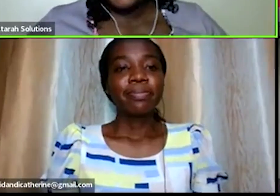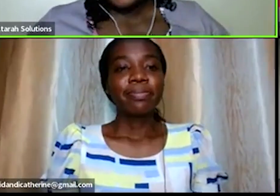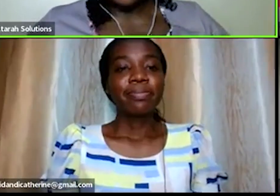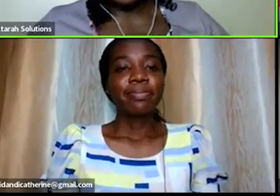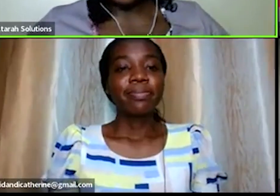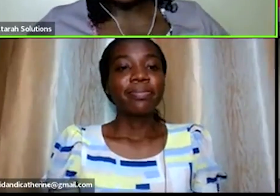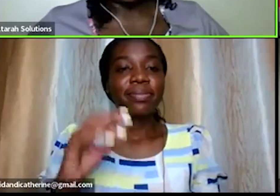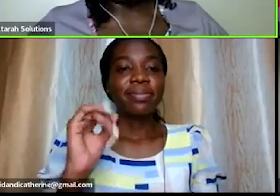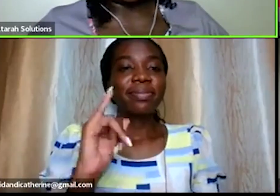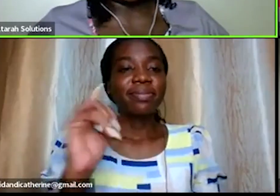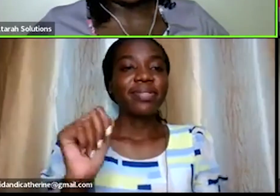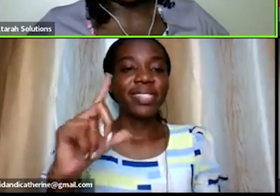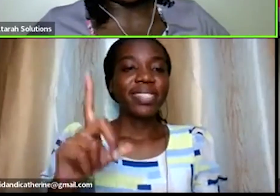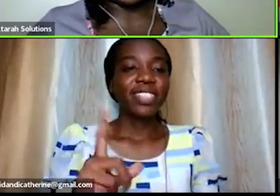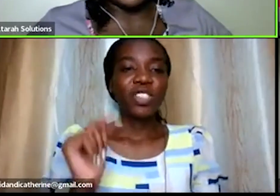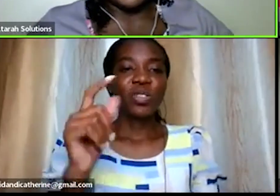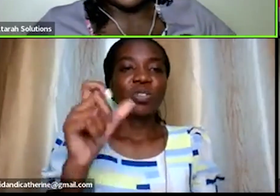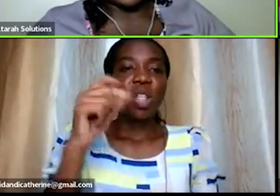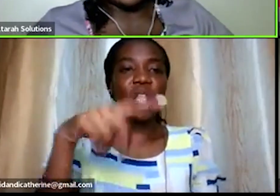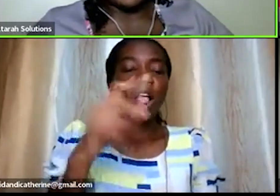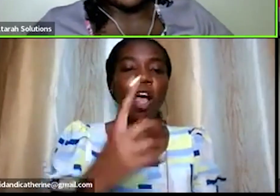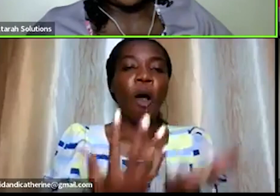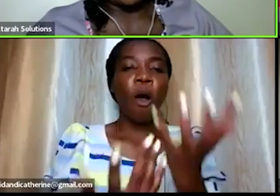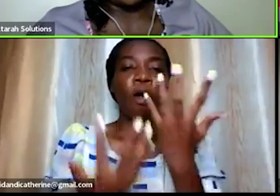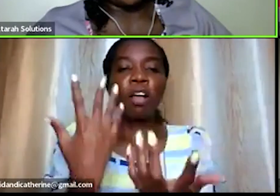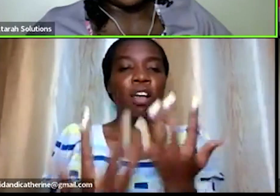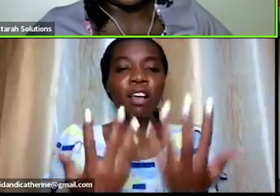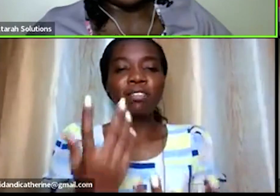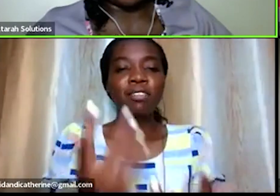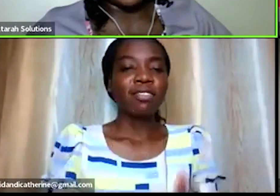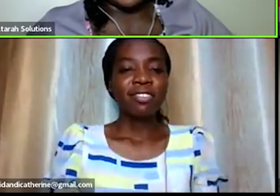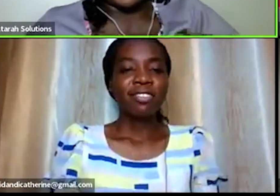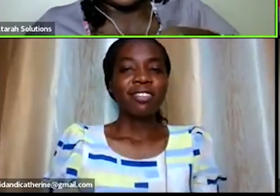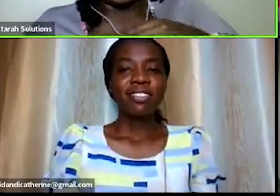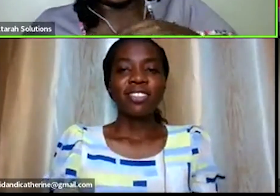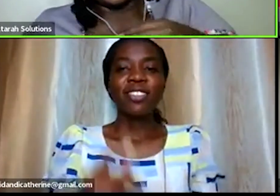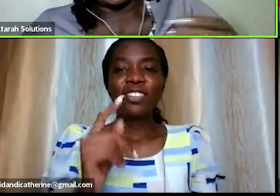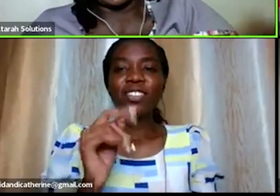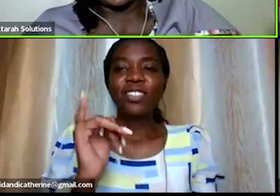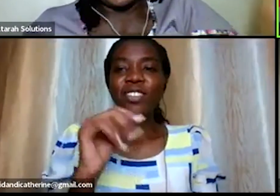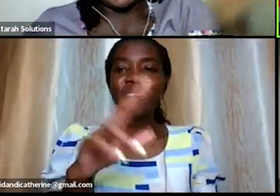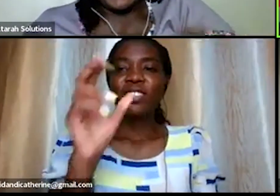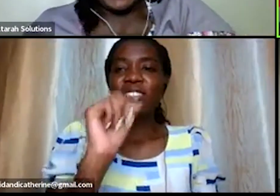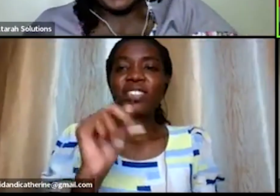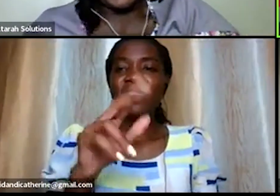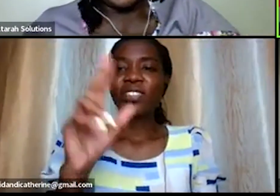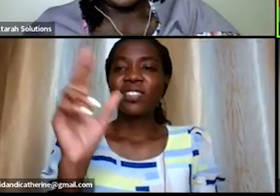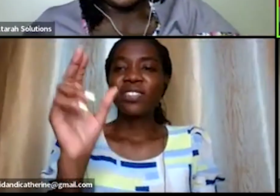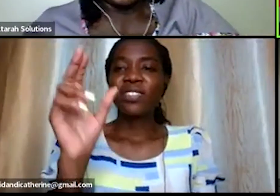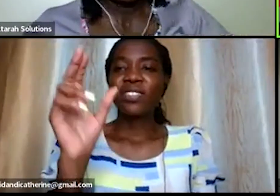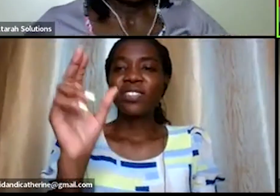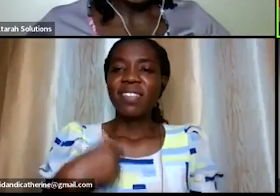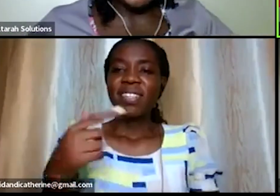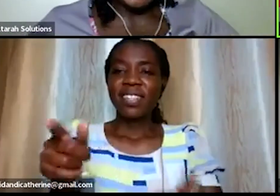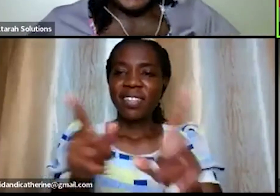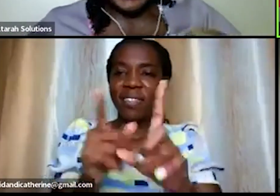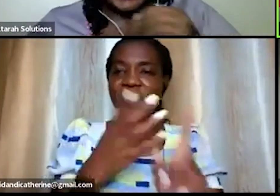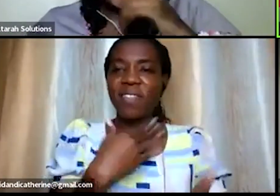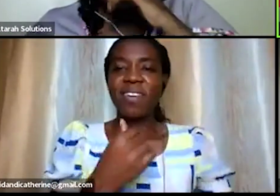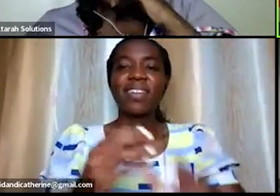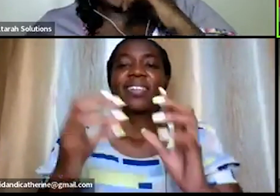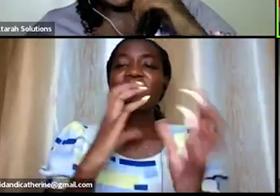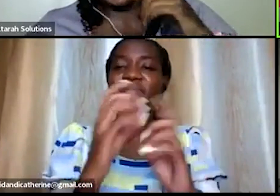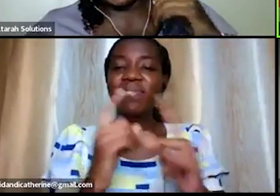Ajal, you're dropping them like they're hot. Yusuf, you feel like speaking. Yeah, yes, I love this